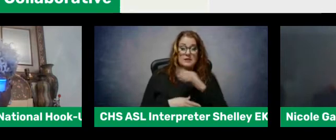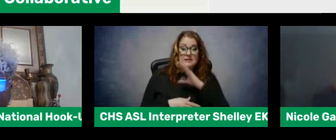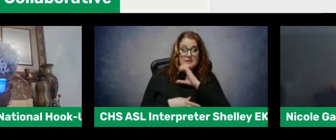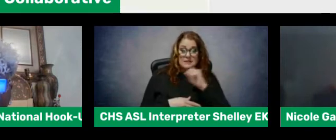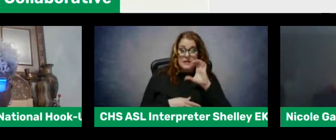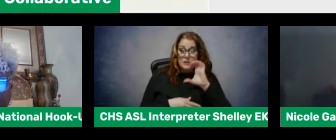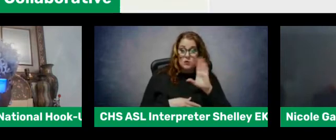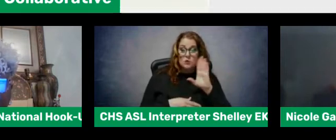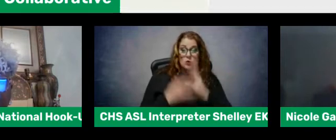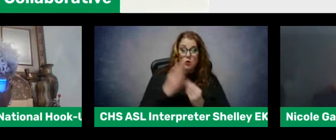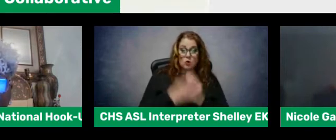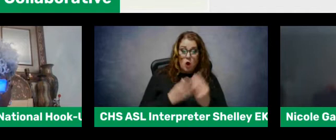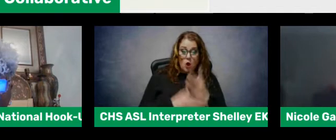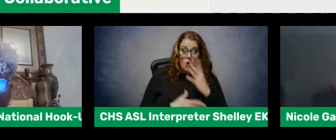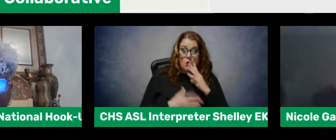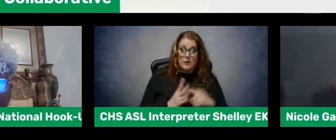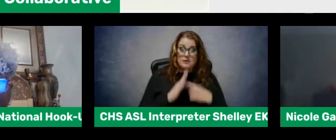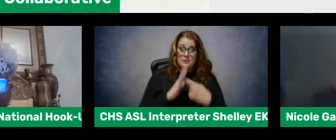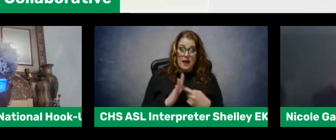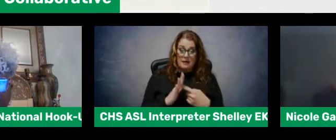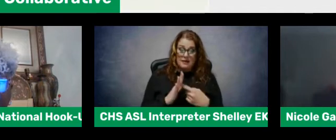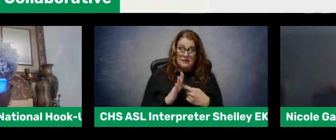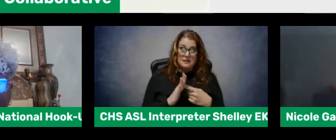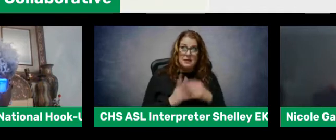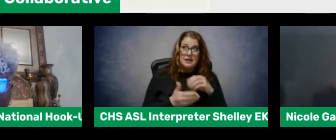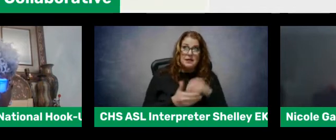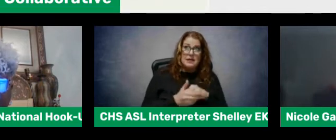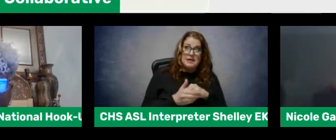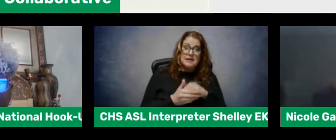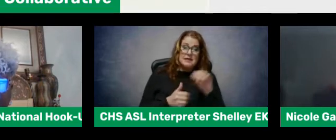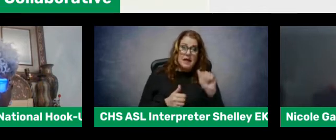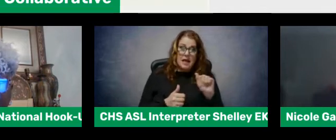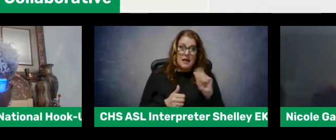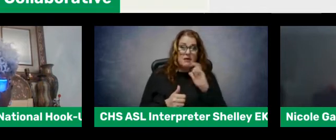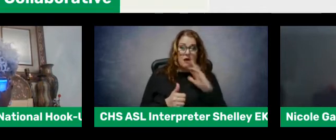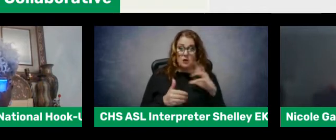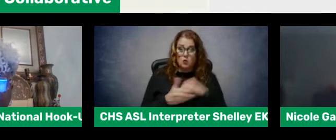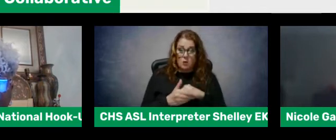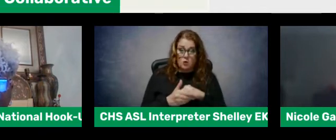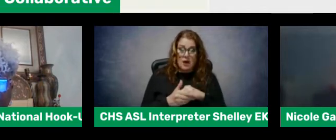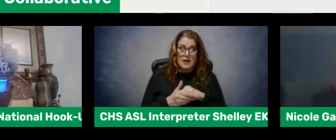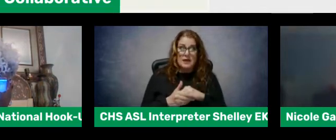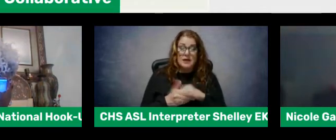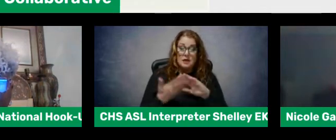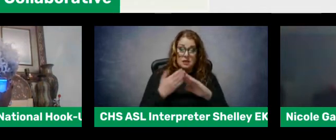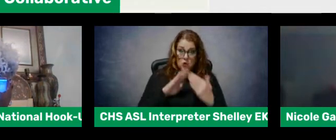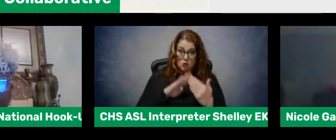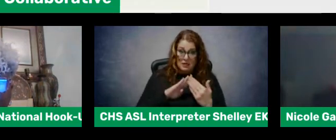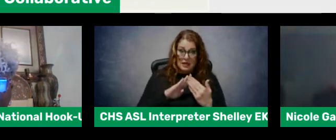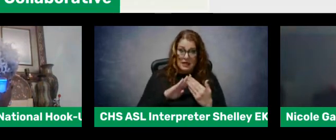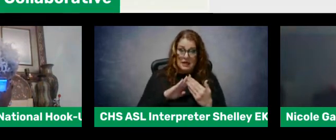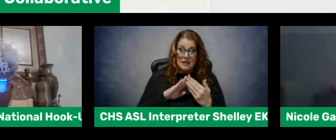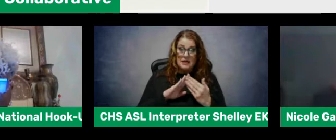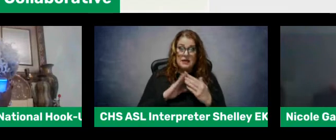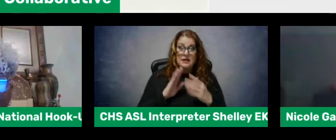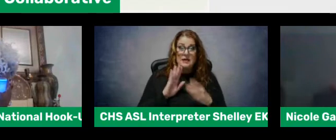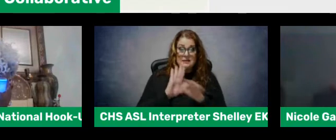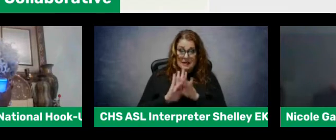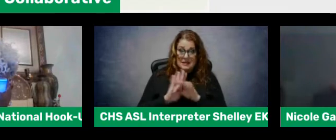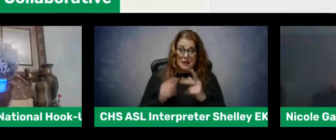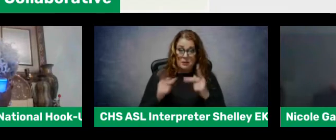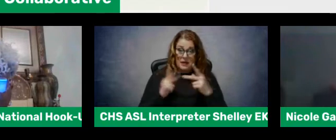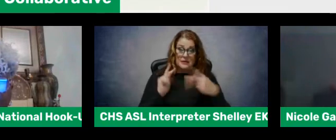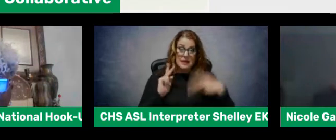Grow. And that was a pilot in an unincorporated community designated place, so a high